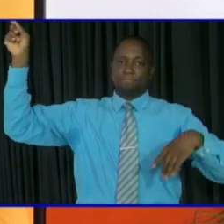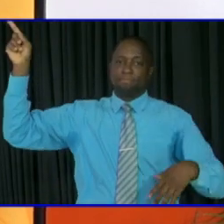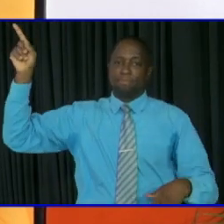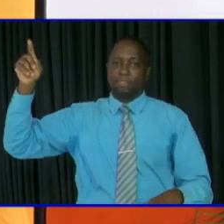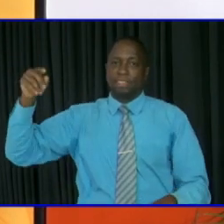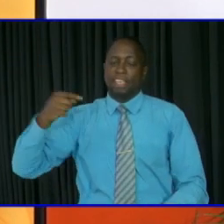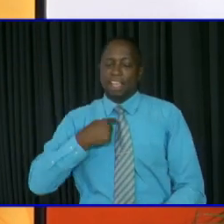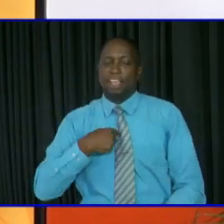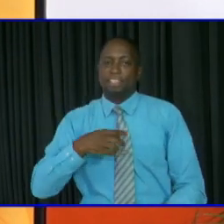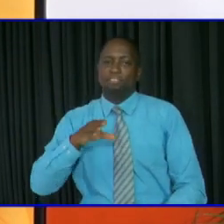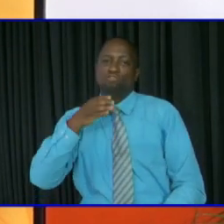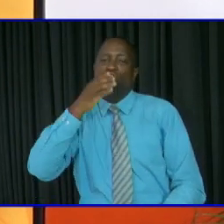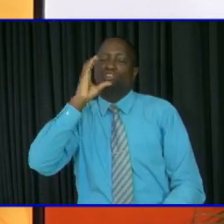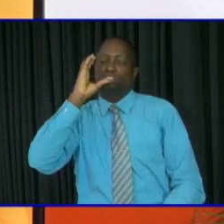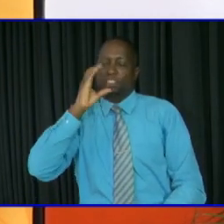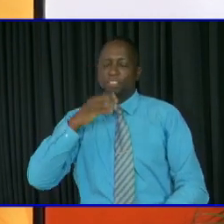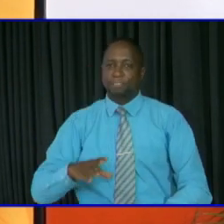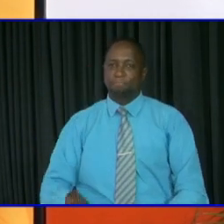to take a drink.